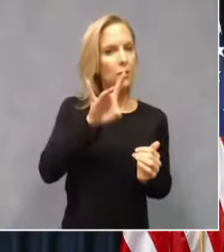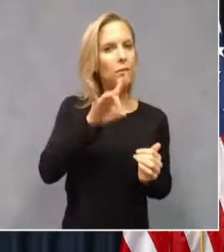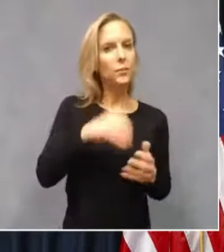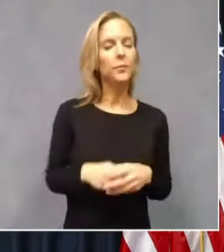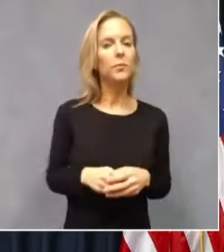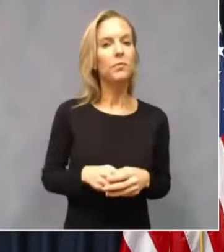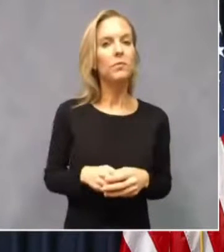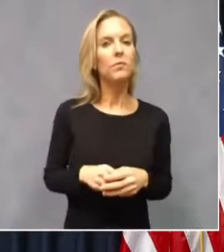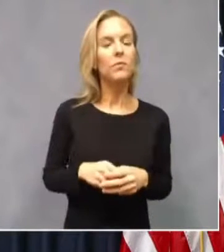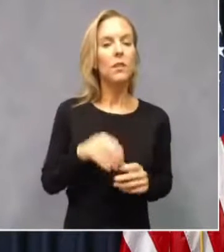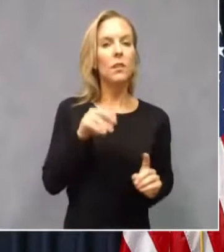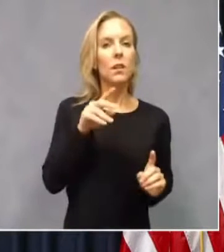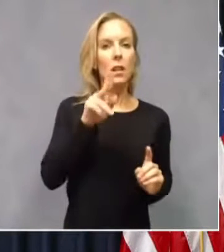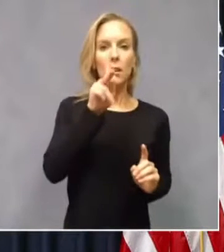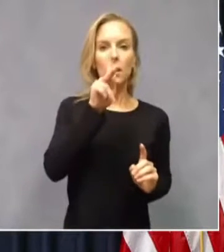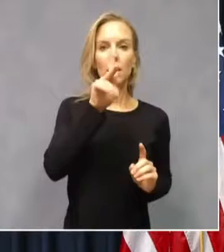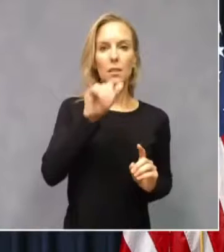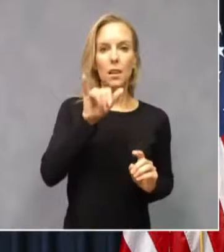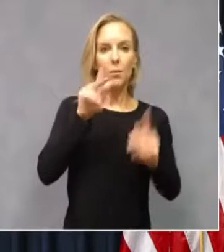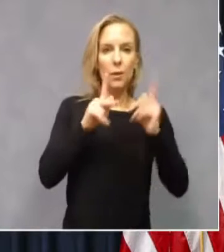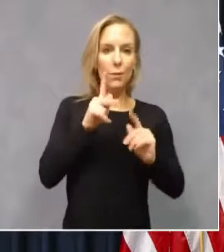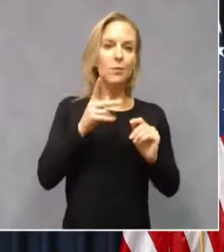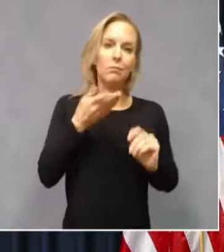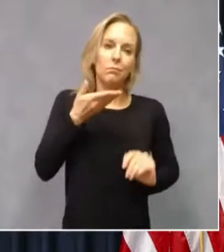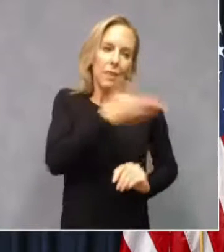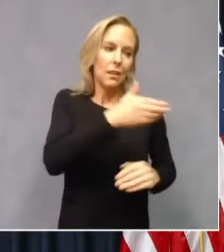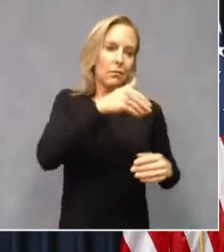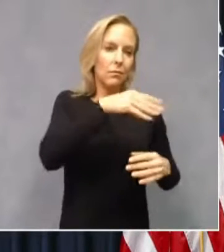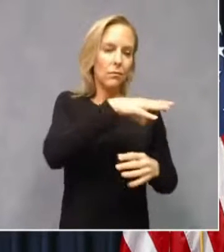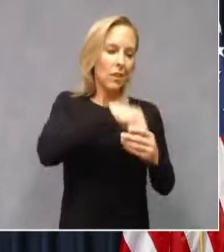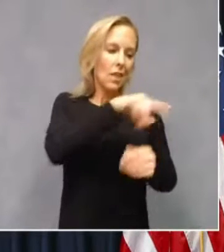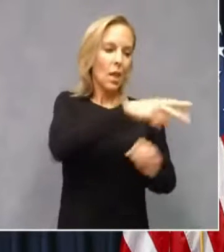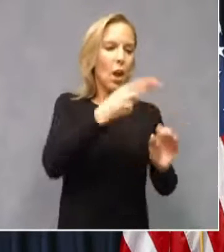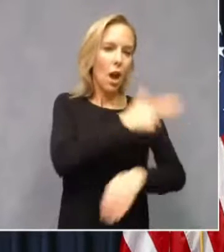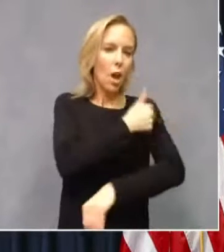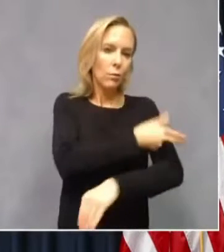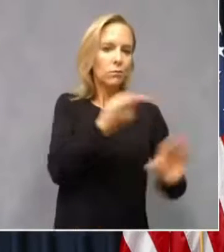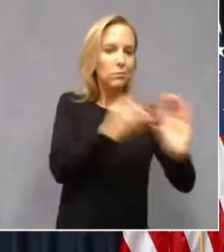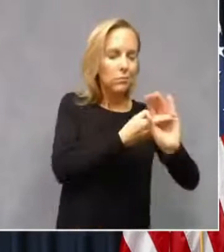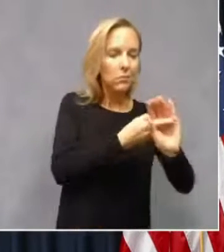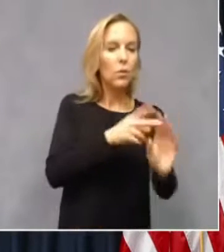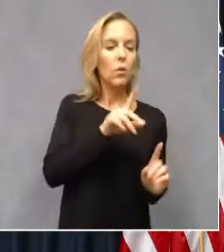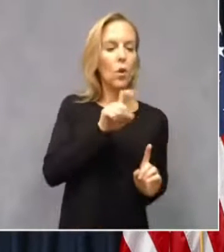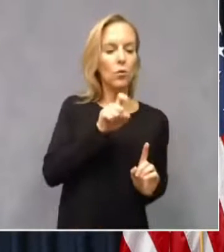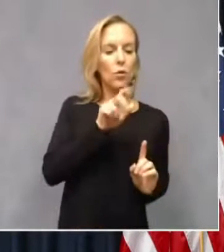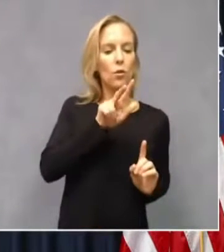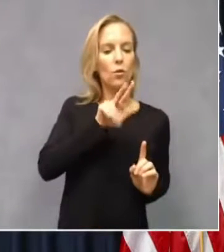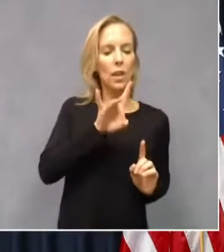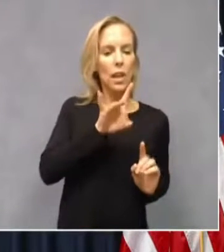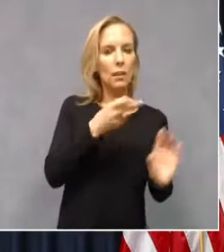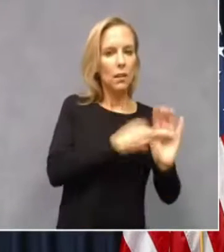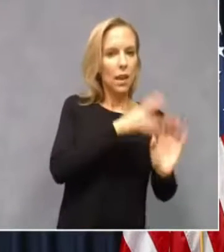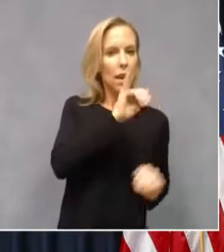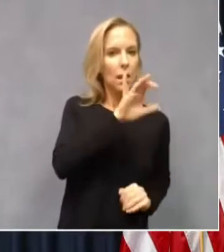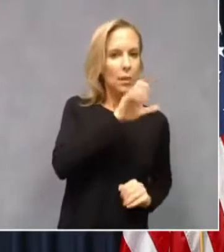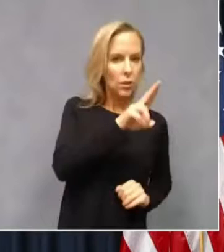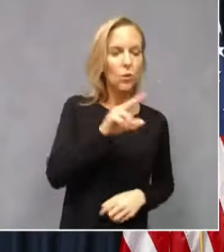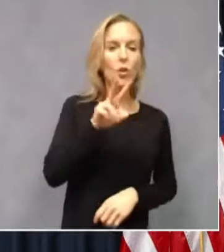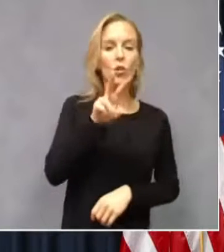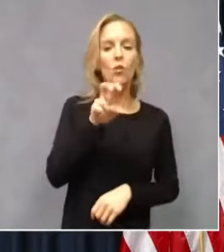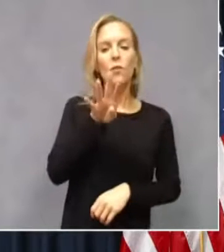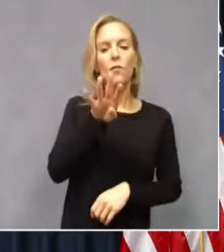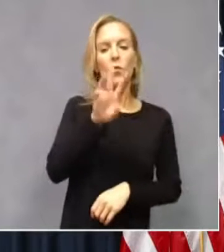Kentuckians in our hospitals for COVID-19, 438 in the ICU. 246